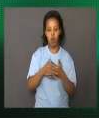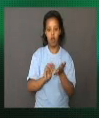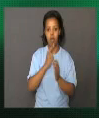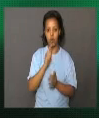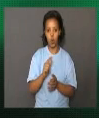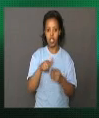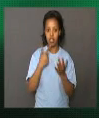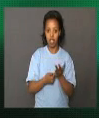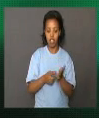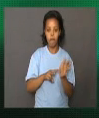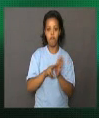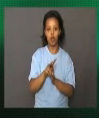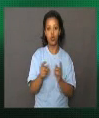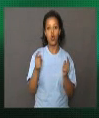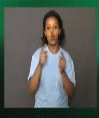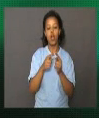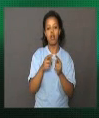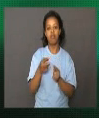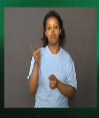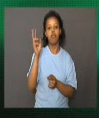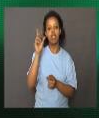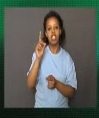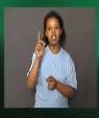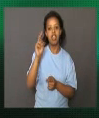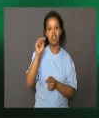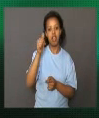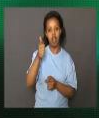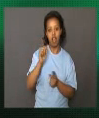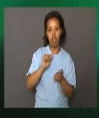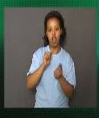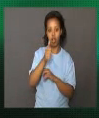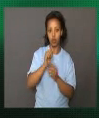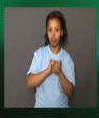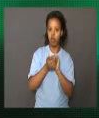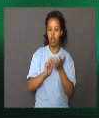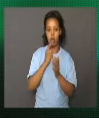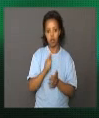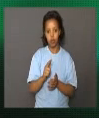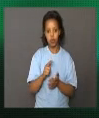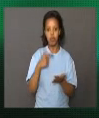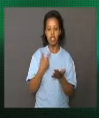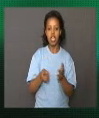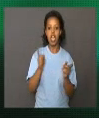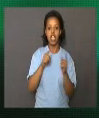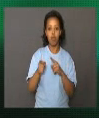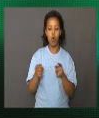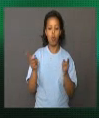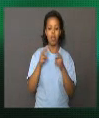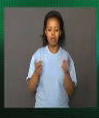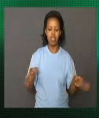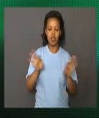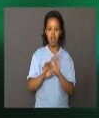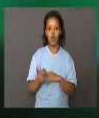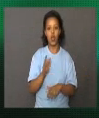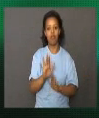RNA can be converted into DNA. This is a necessary step if